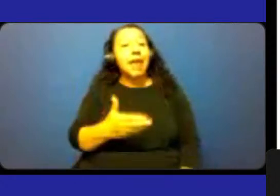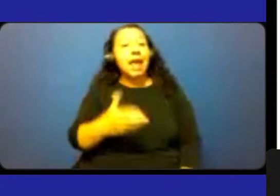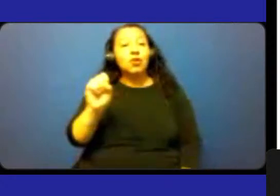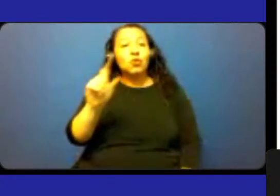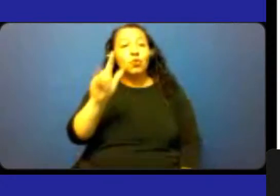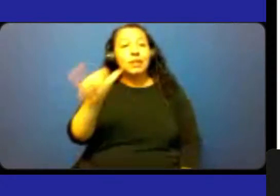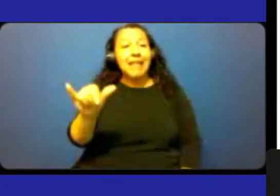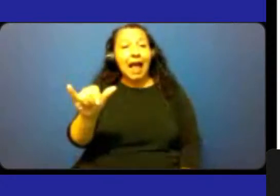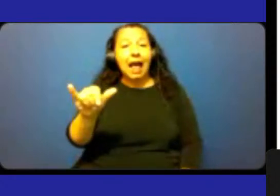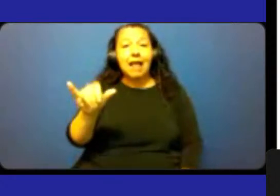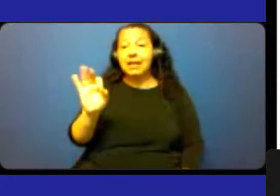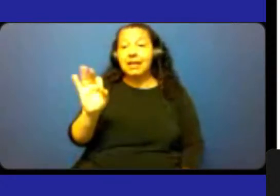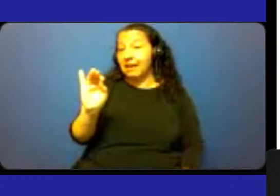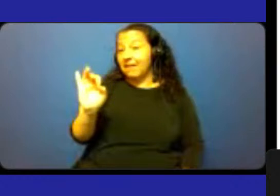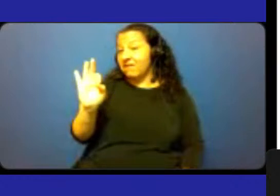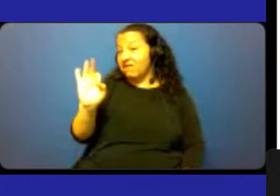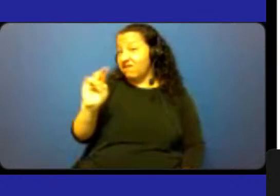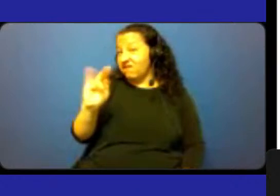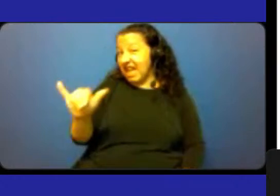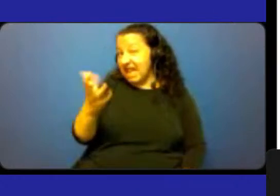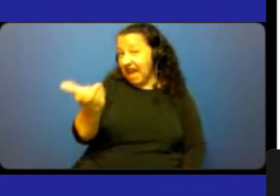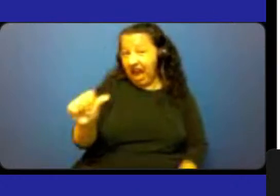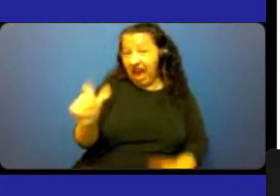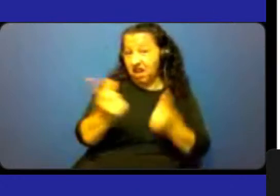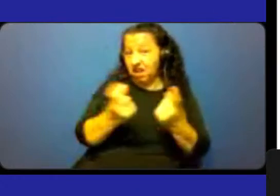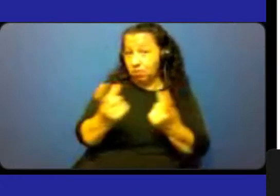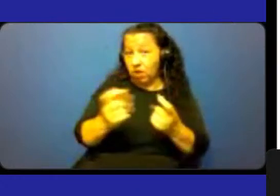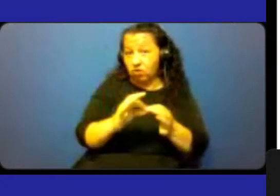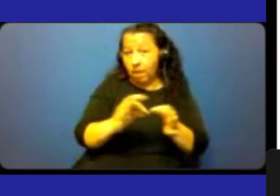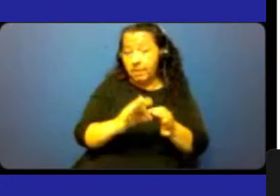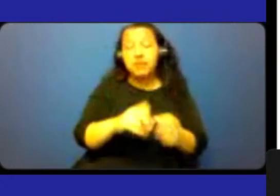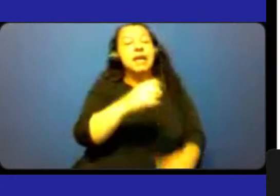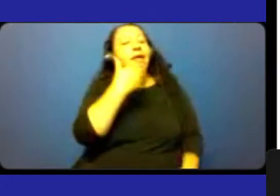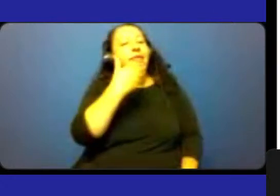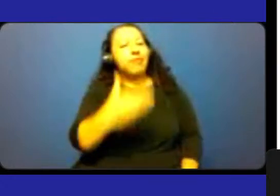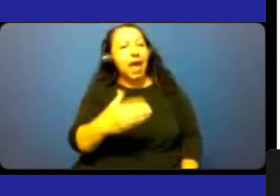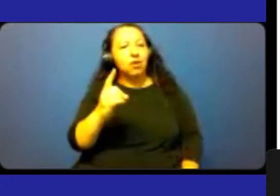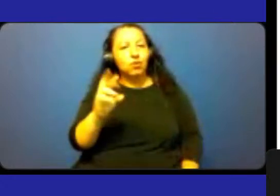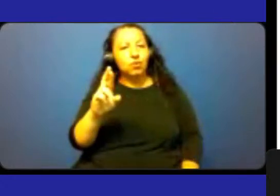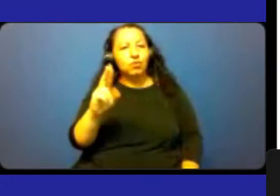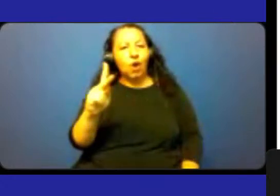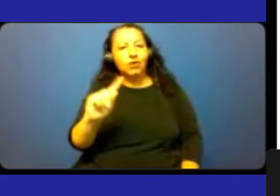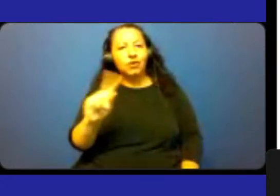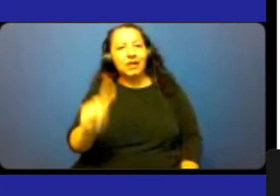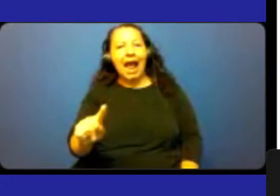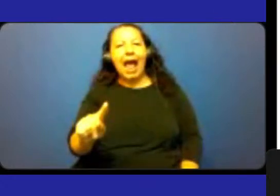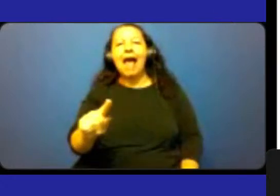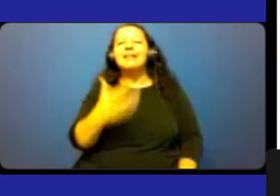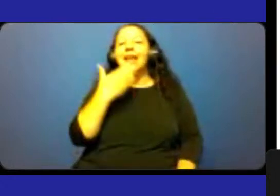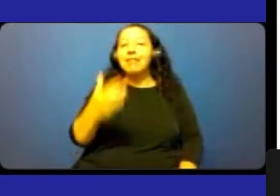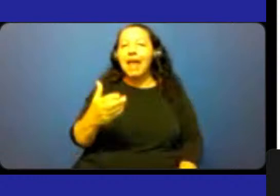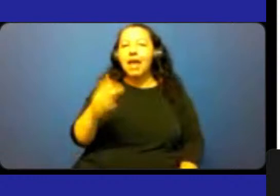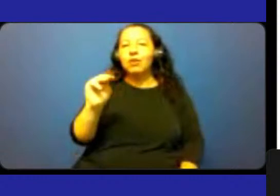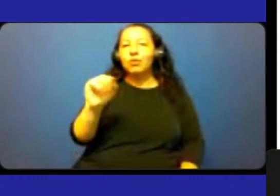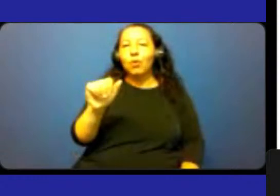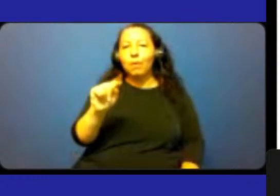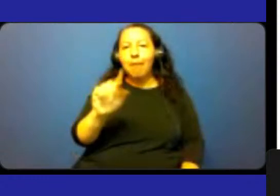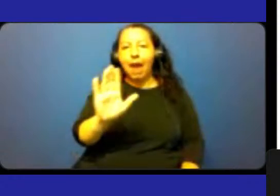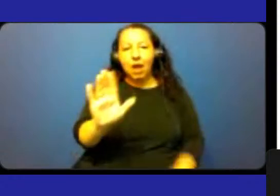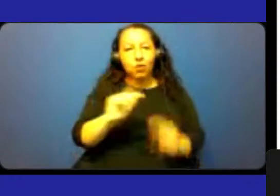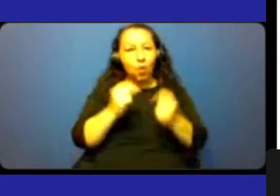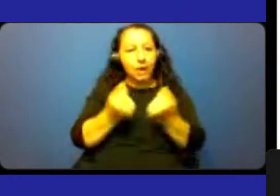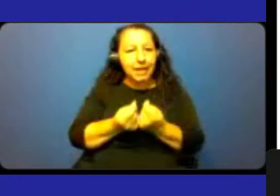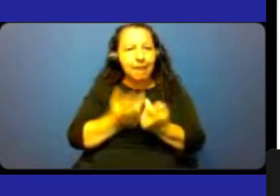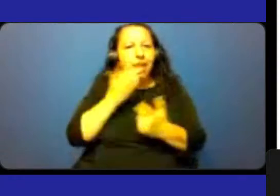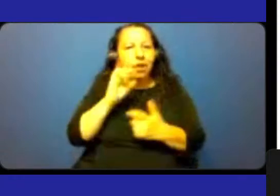Fenny, any comments or questions? Yeah, thank you, Dr. Katz. Again, Matt and the team, thank you for,